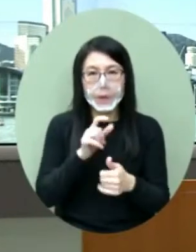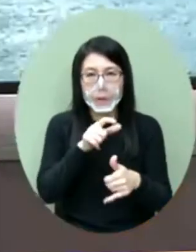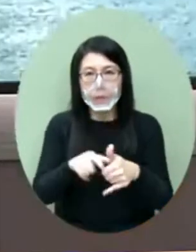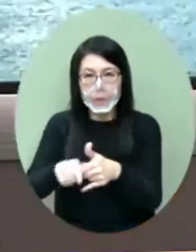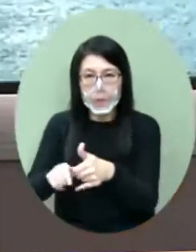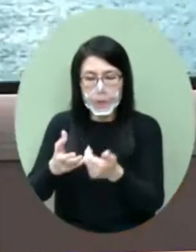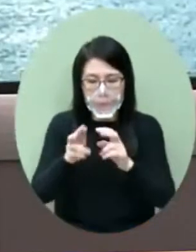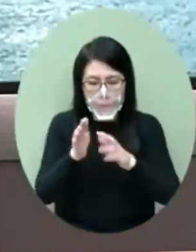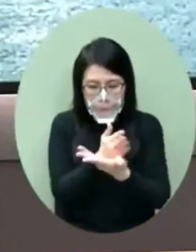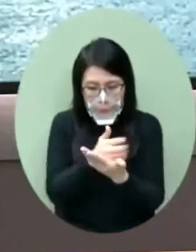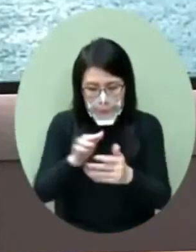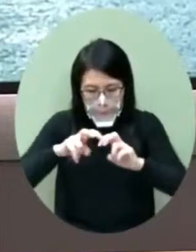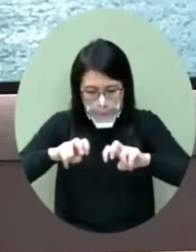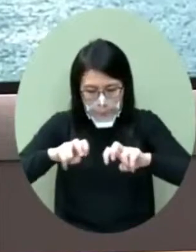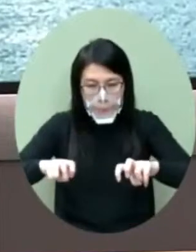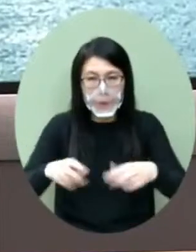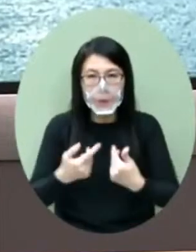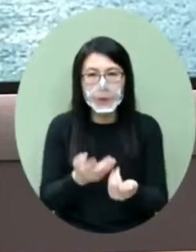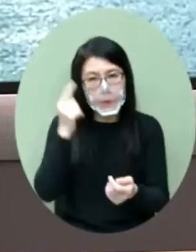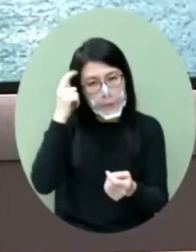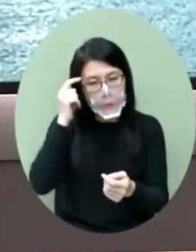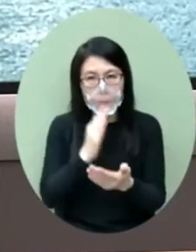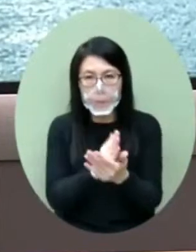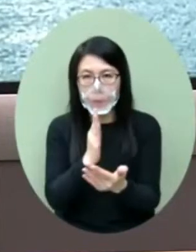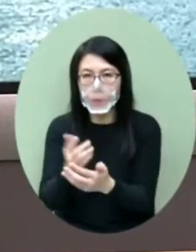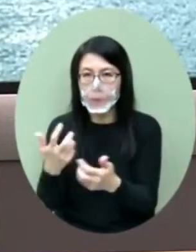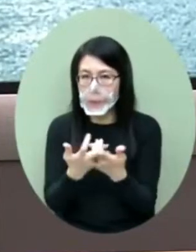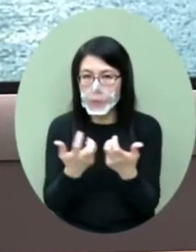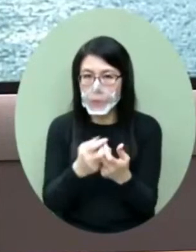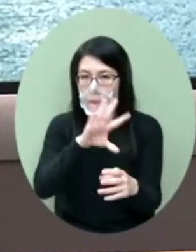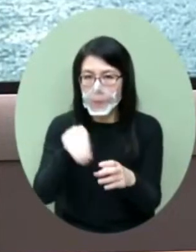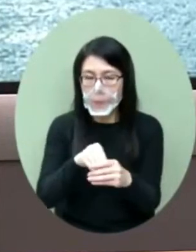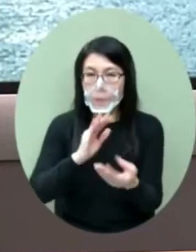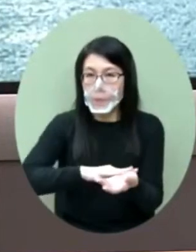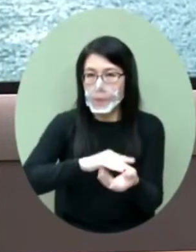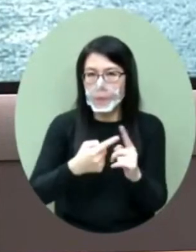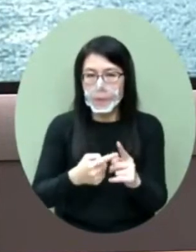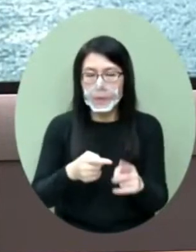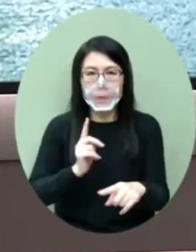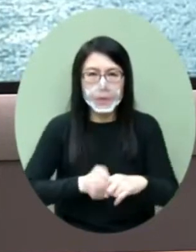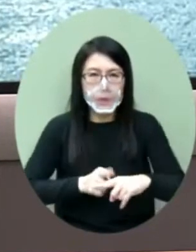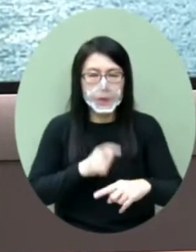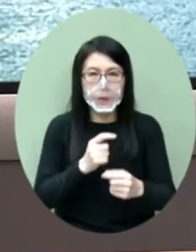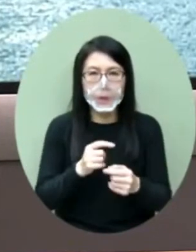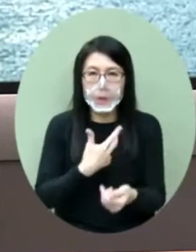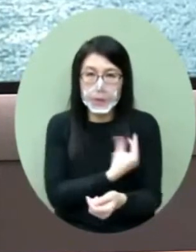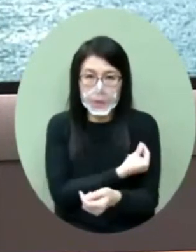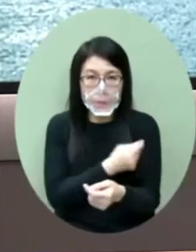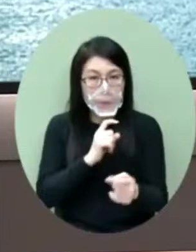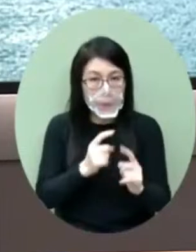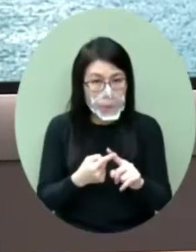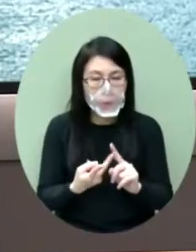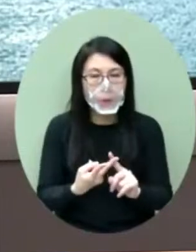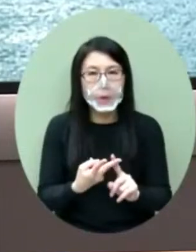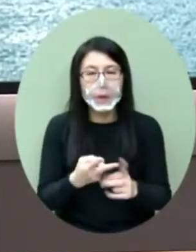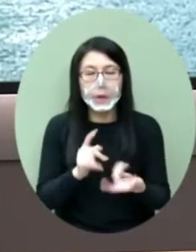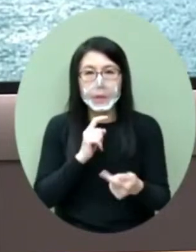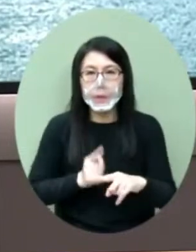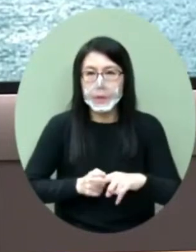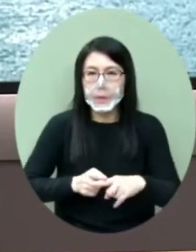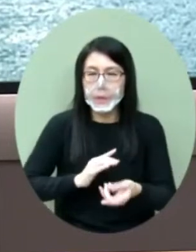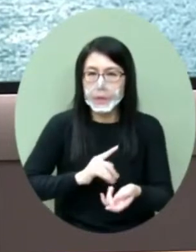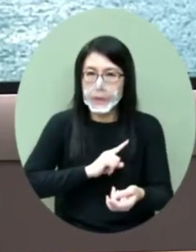wave, we're currently conducting some analysis. For example, whether the patients